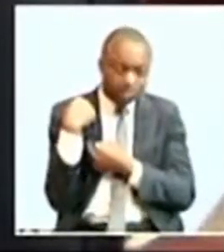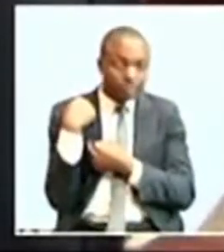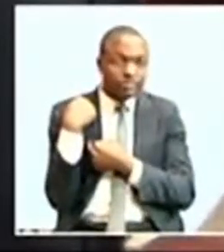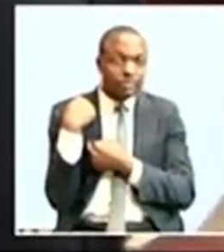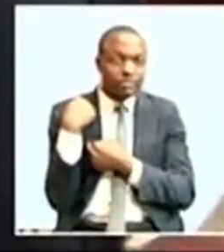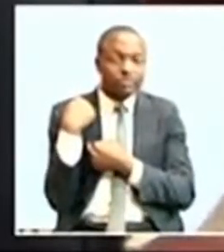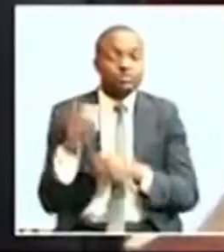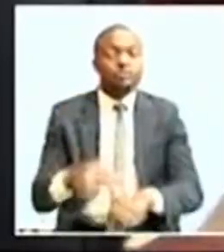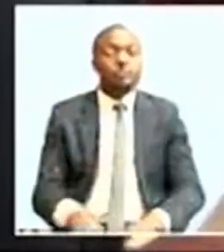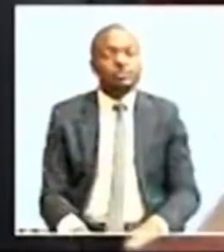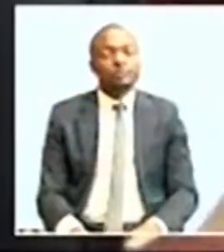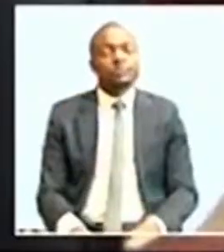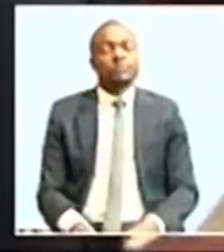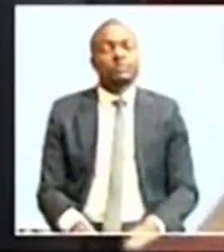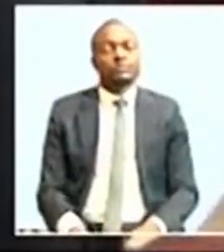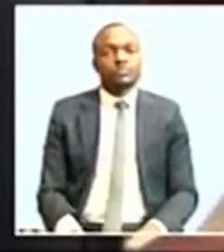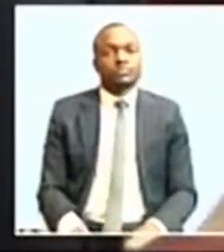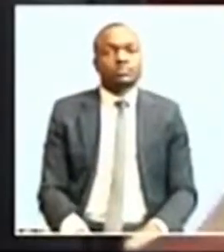actually